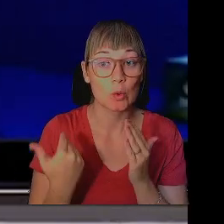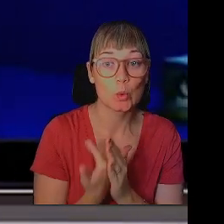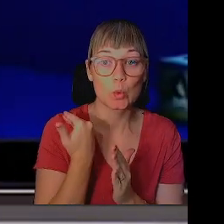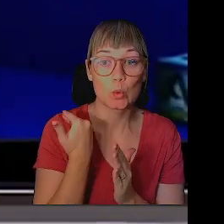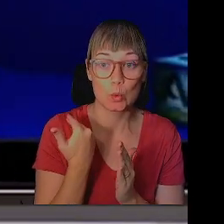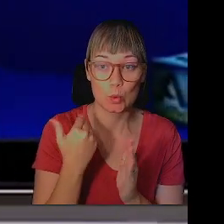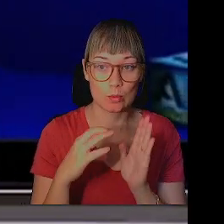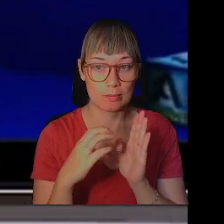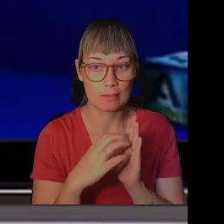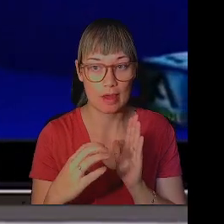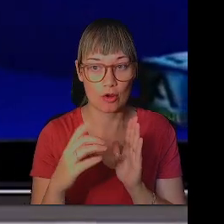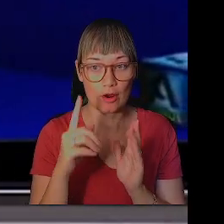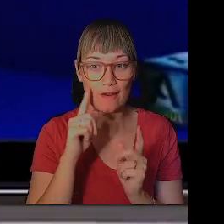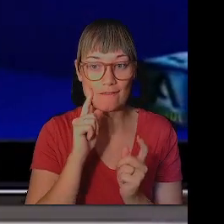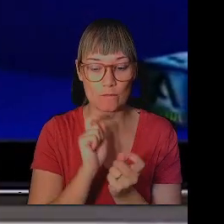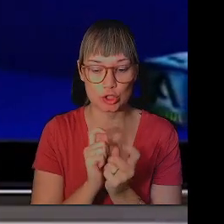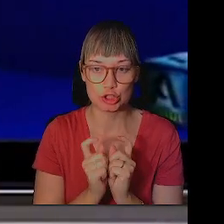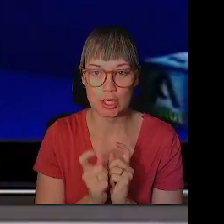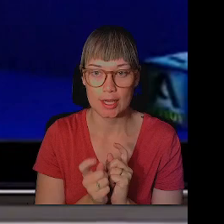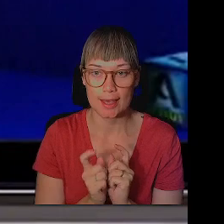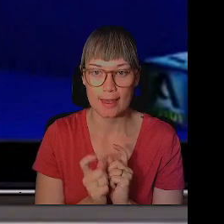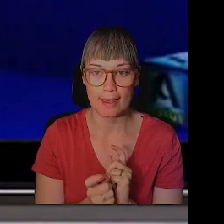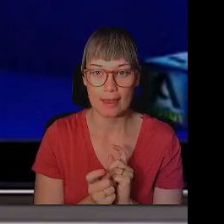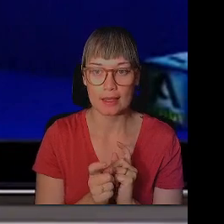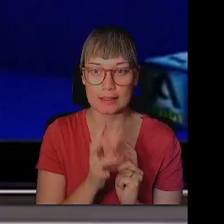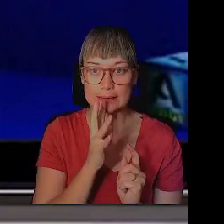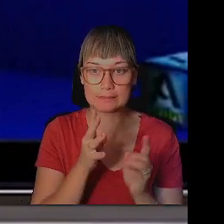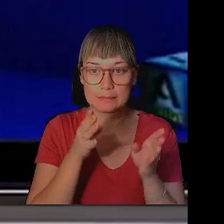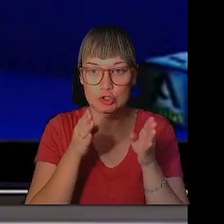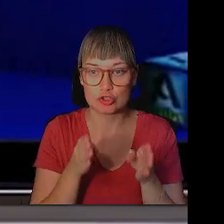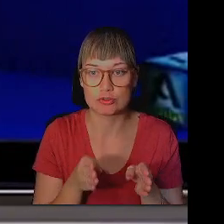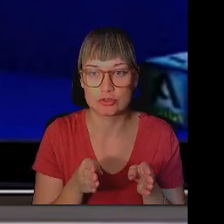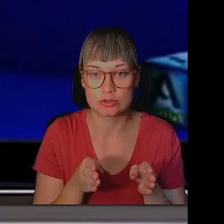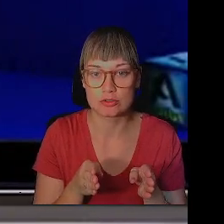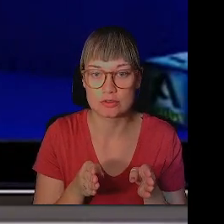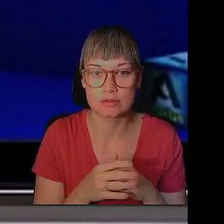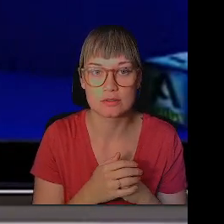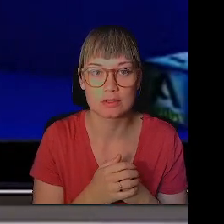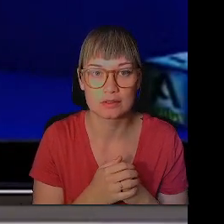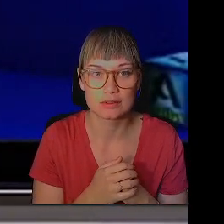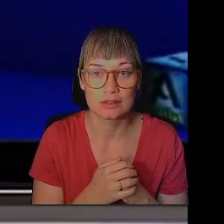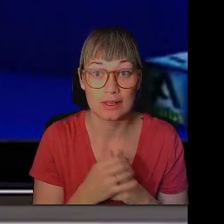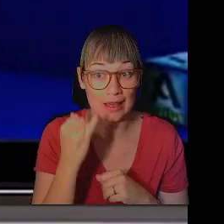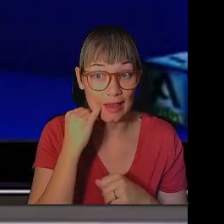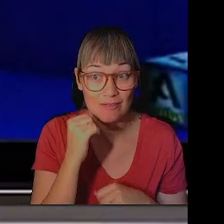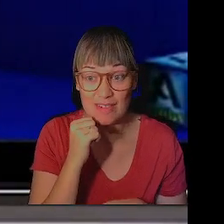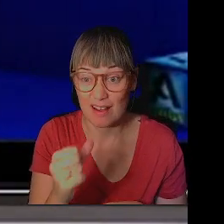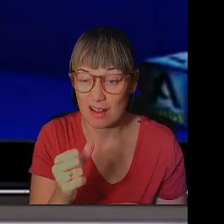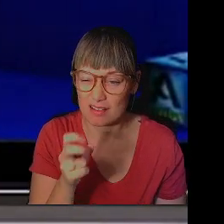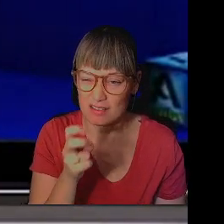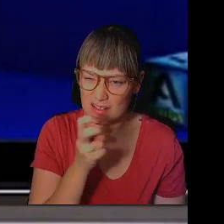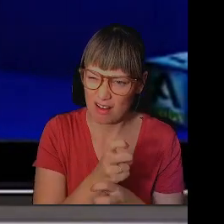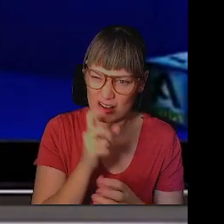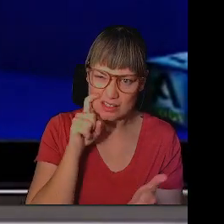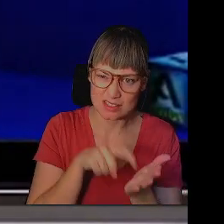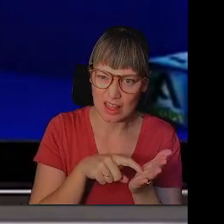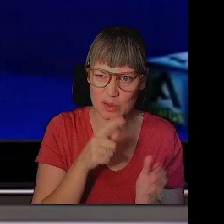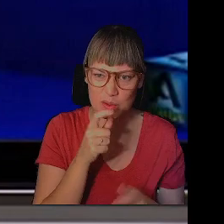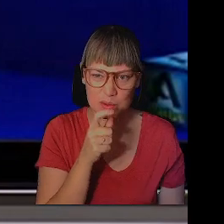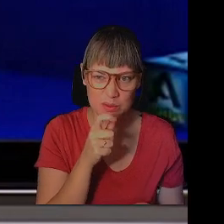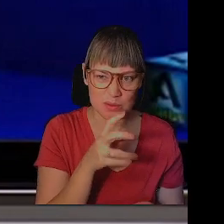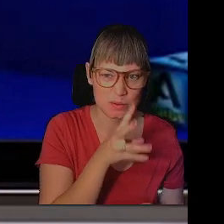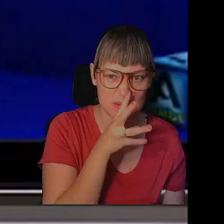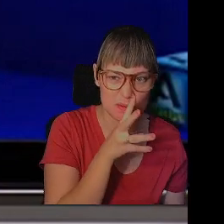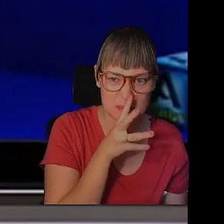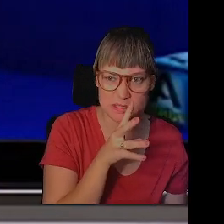speakers. It's very confusing if you don't do that. It's hard to know who is speaking. But changing paragraphs, making a new